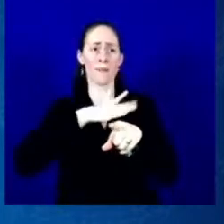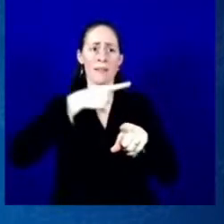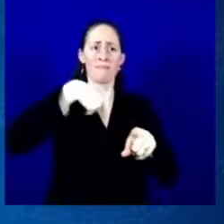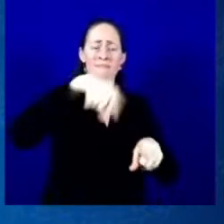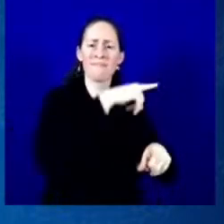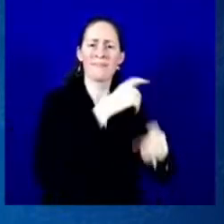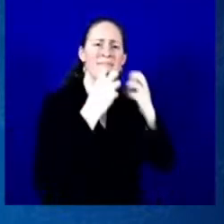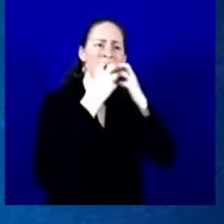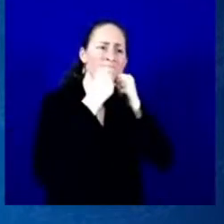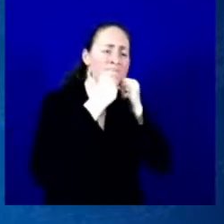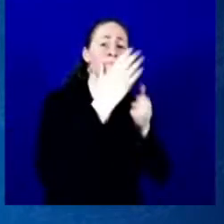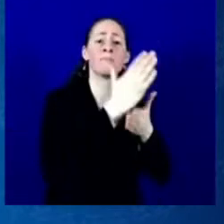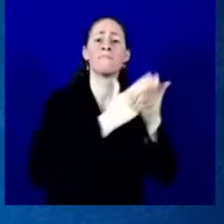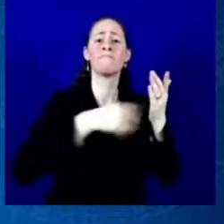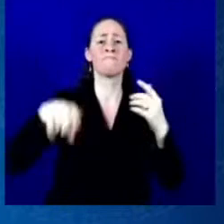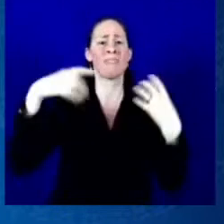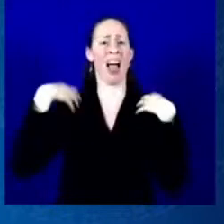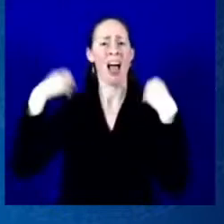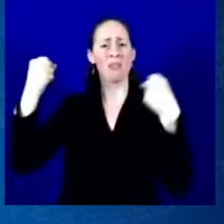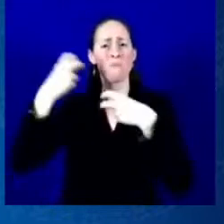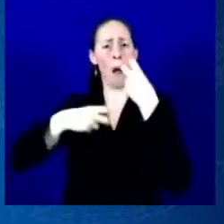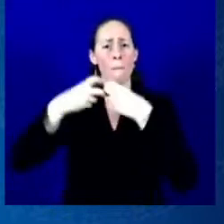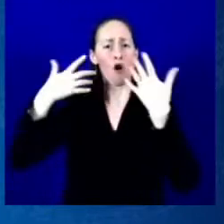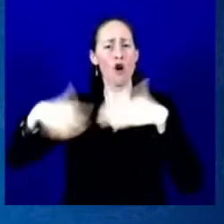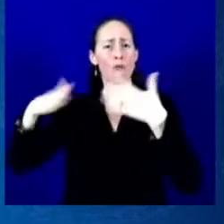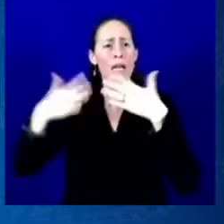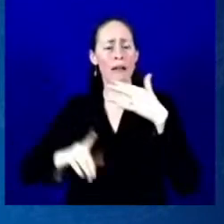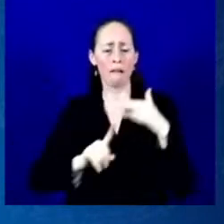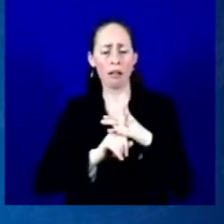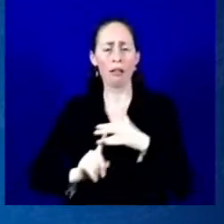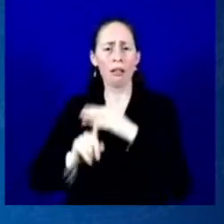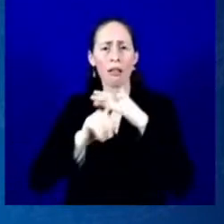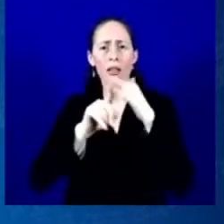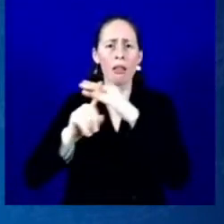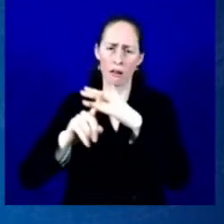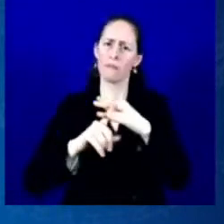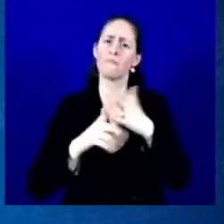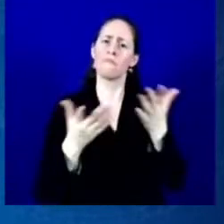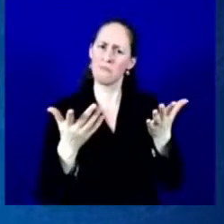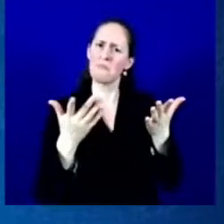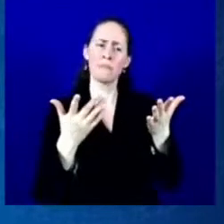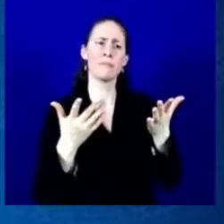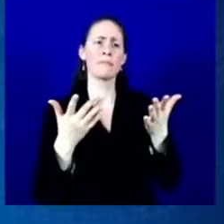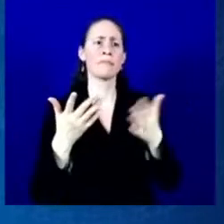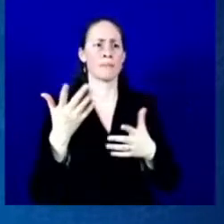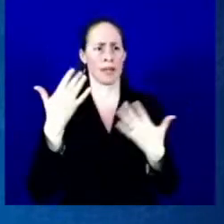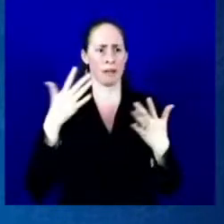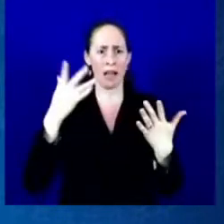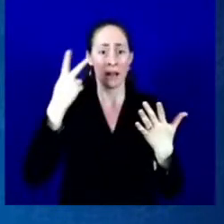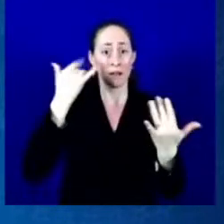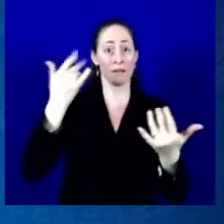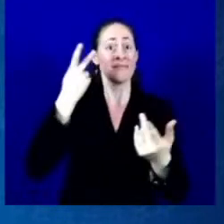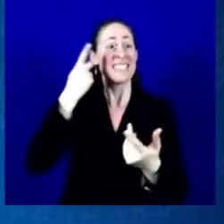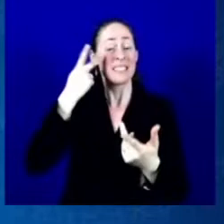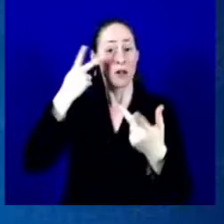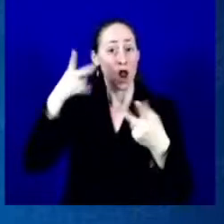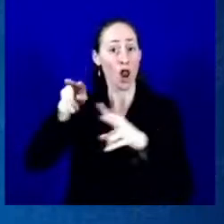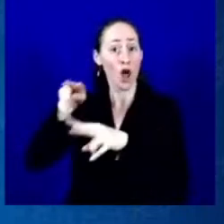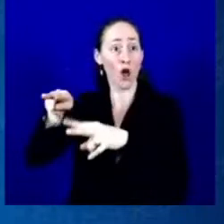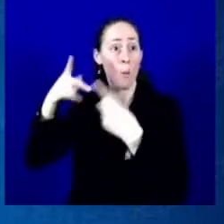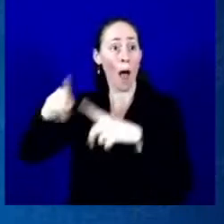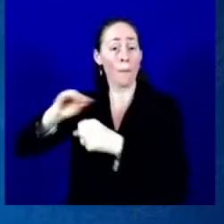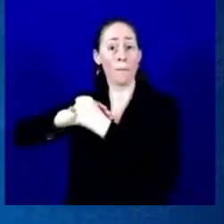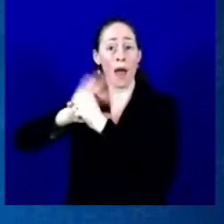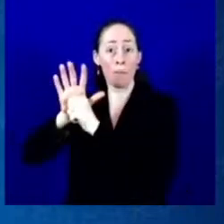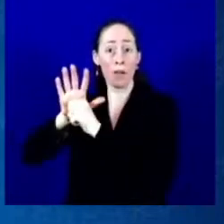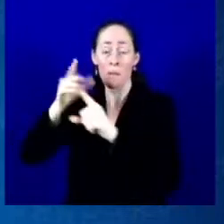it's needed. Let's lower deductibles for working families on the Affordable Care Act. And let's